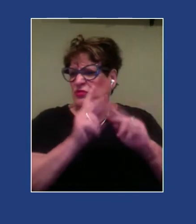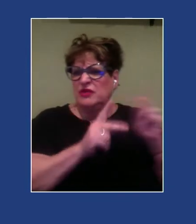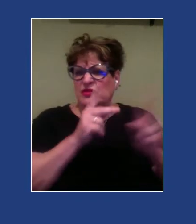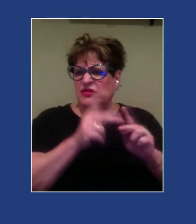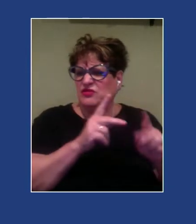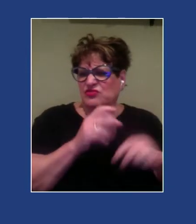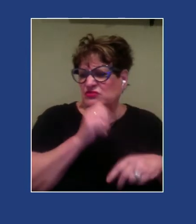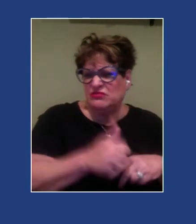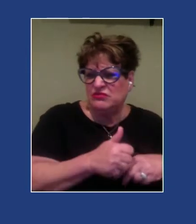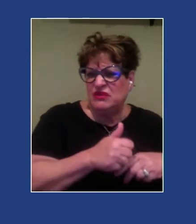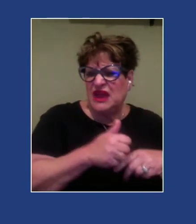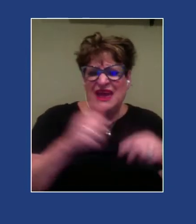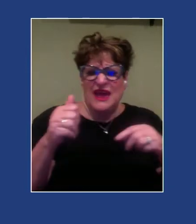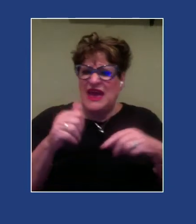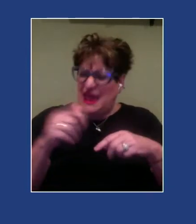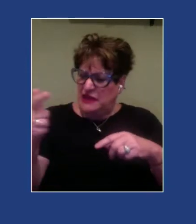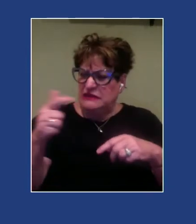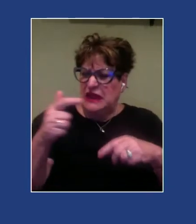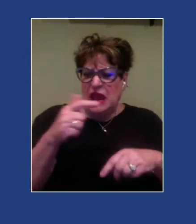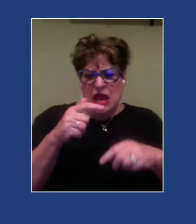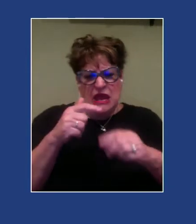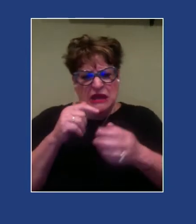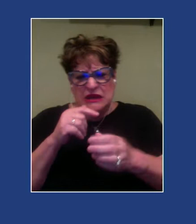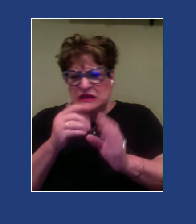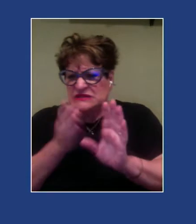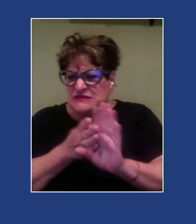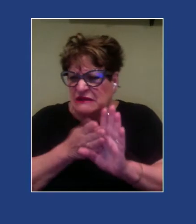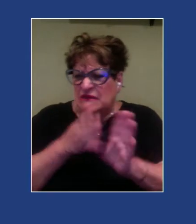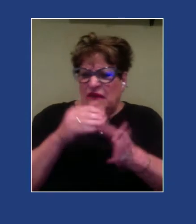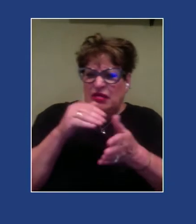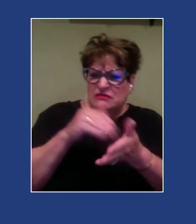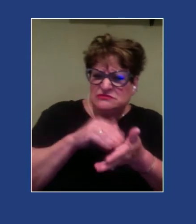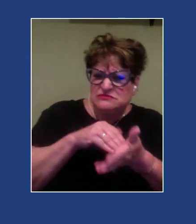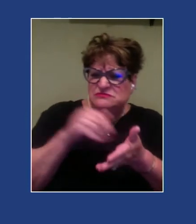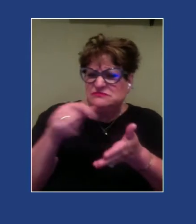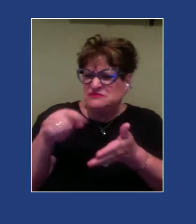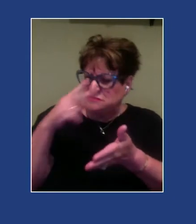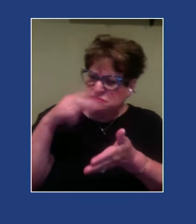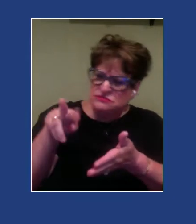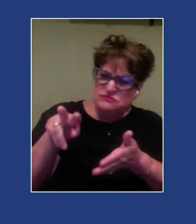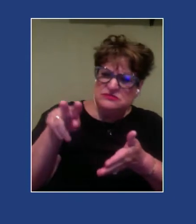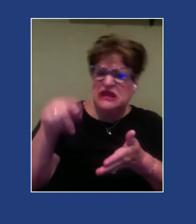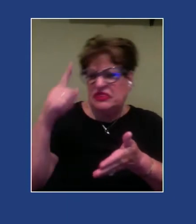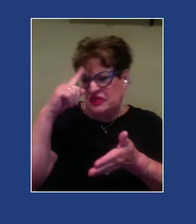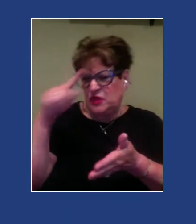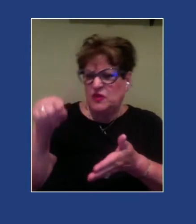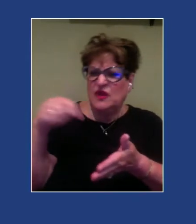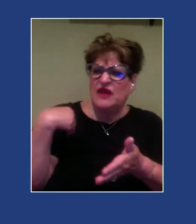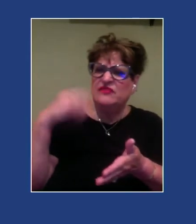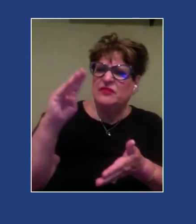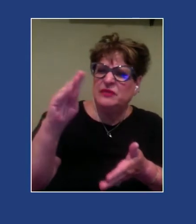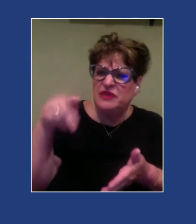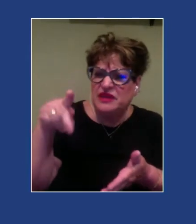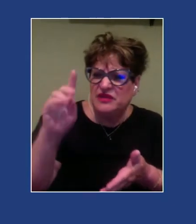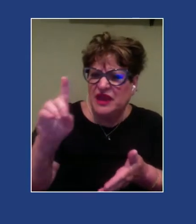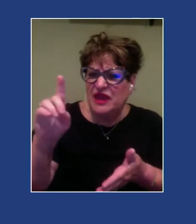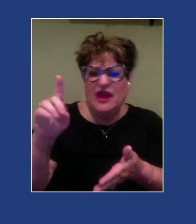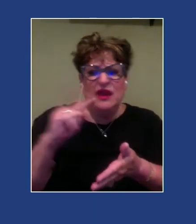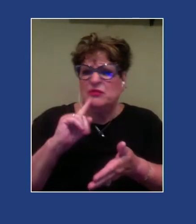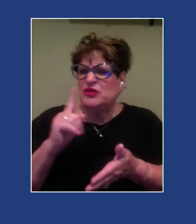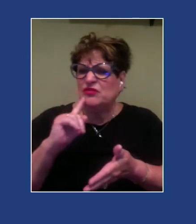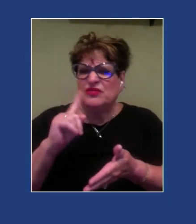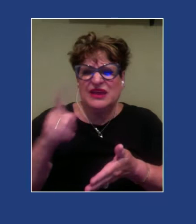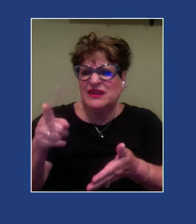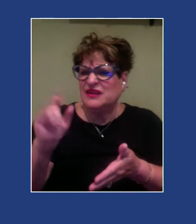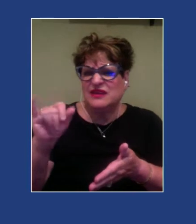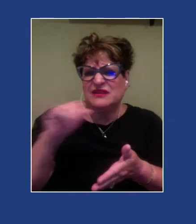clinicians sometimes may mistakenly formulate a patient as having borderline personality disorder when in fact, mechanistically, that's not